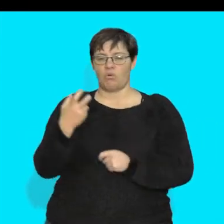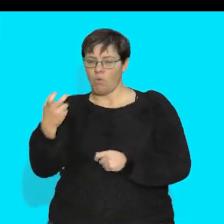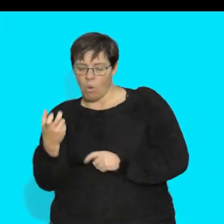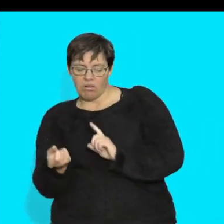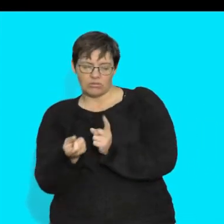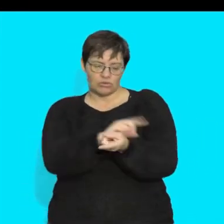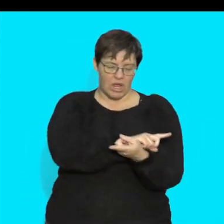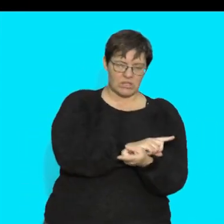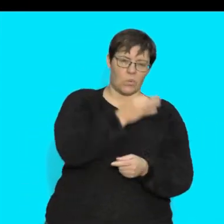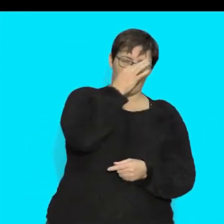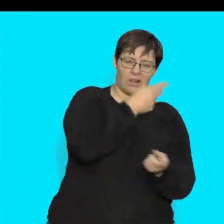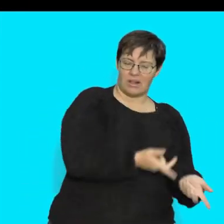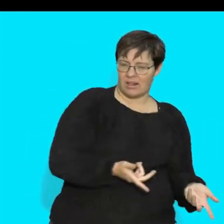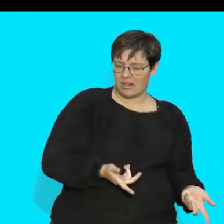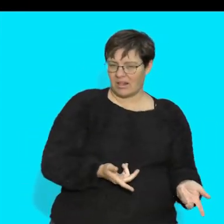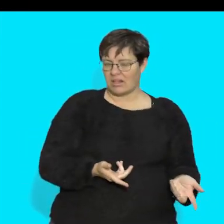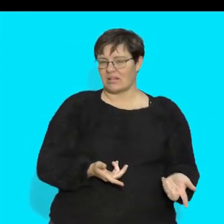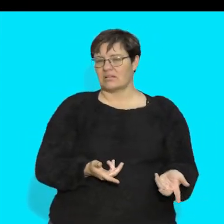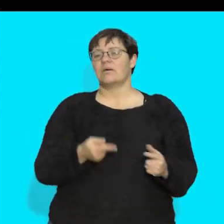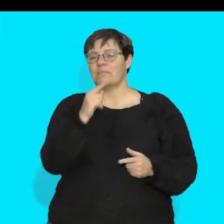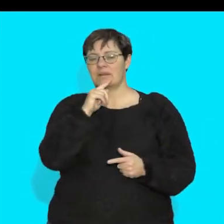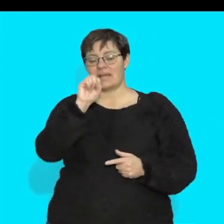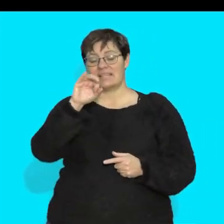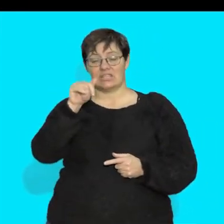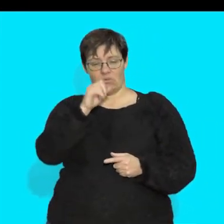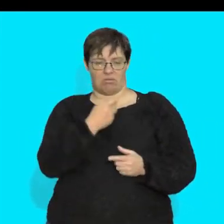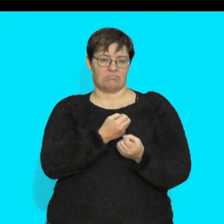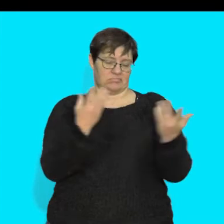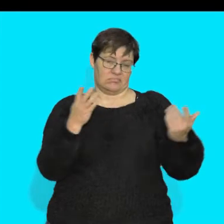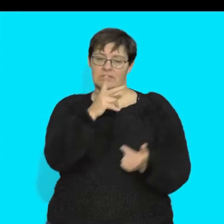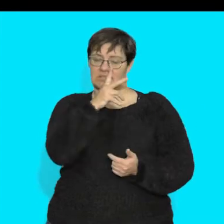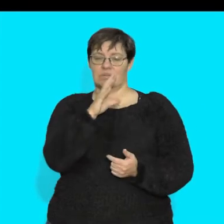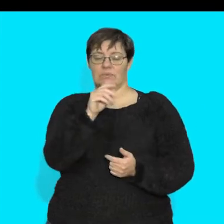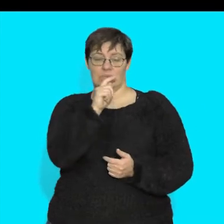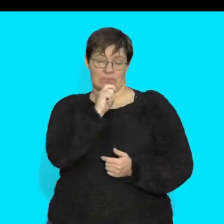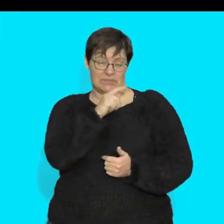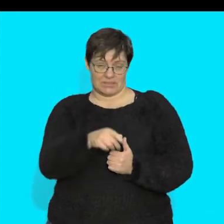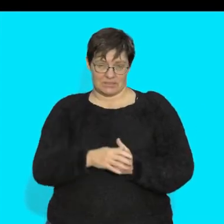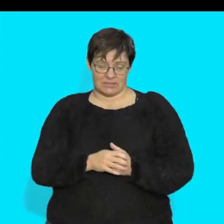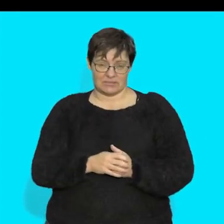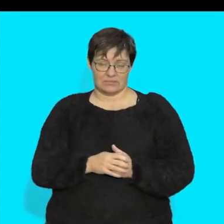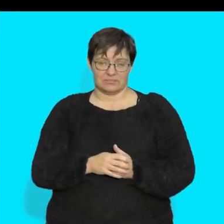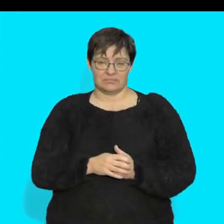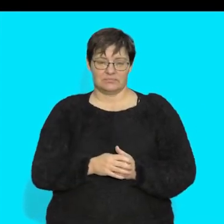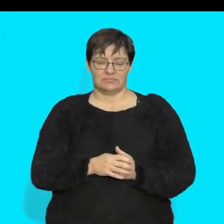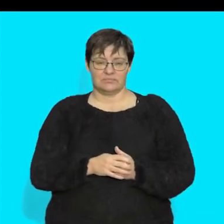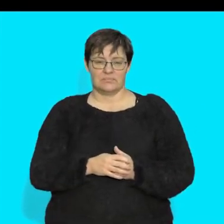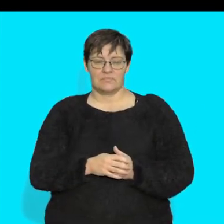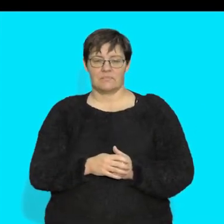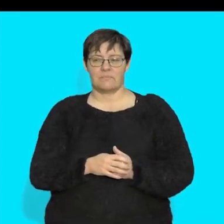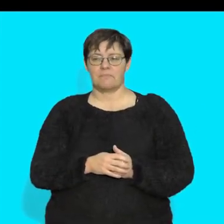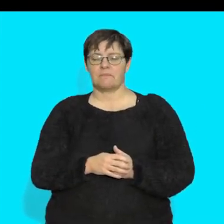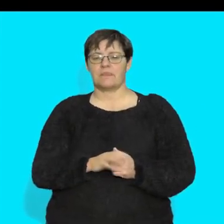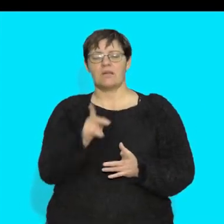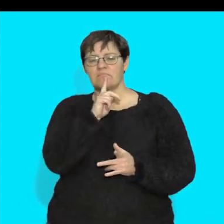to oil, and so it's used by Sasol quite a lot in terms of our immediate